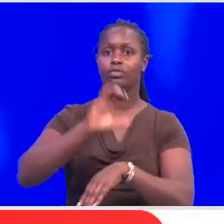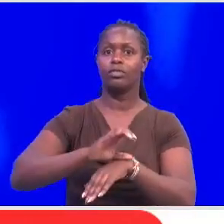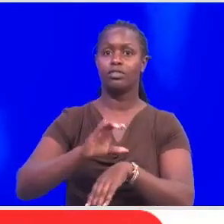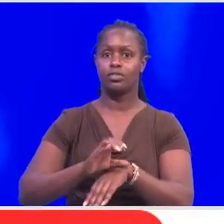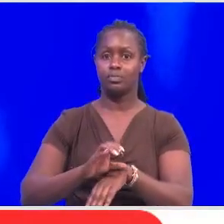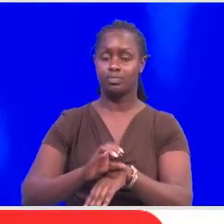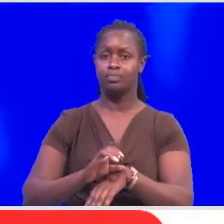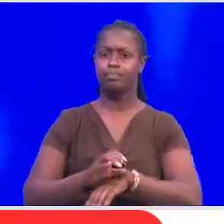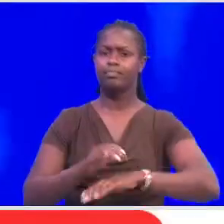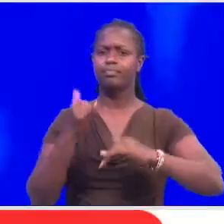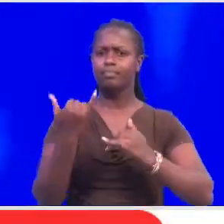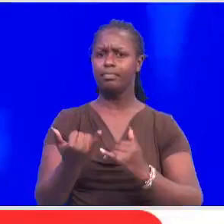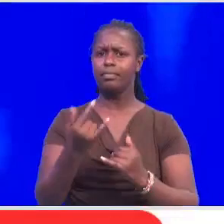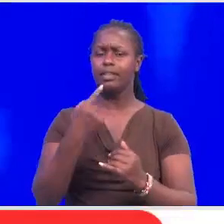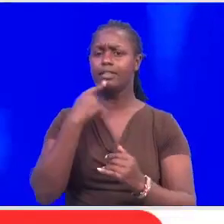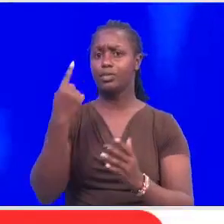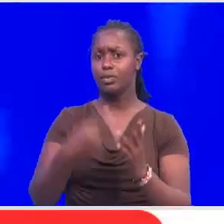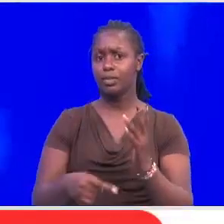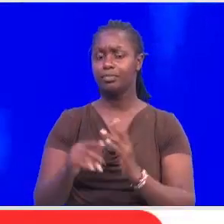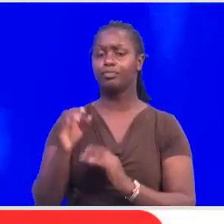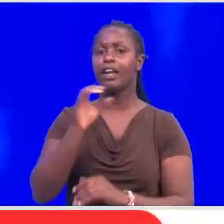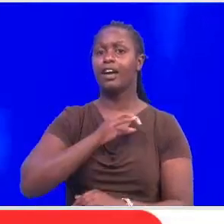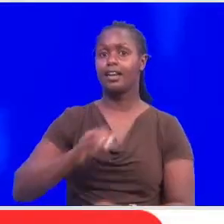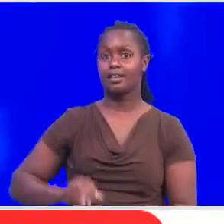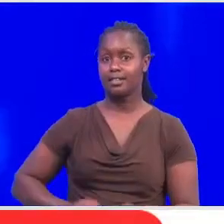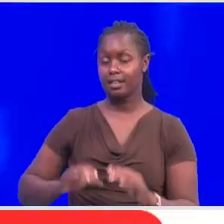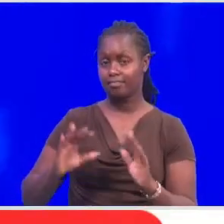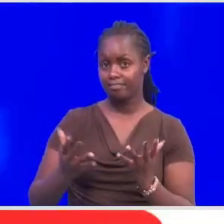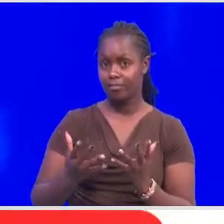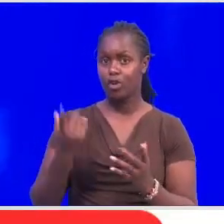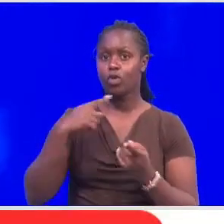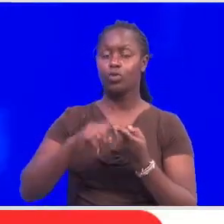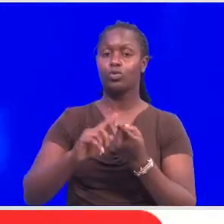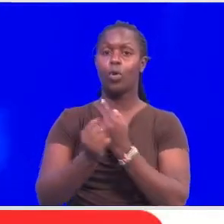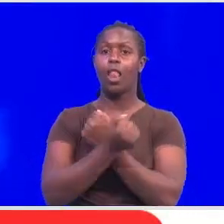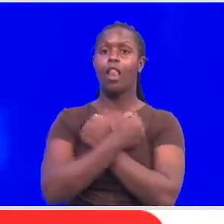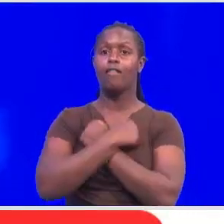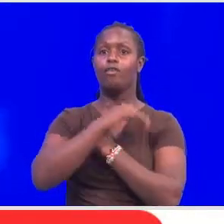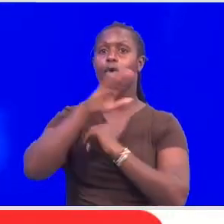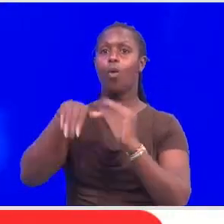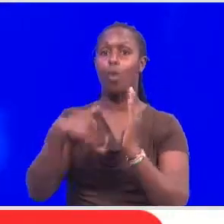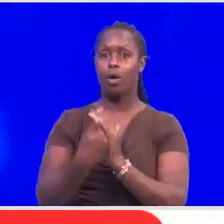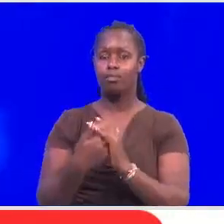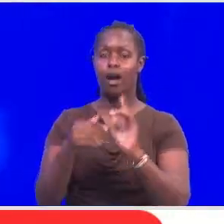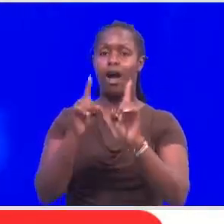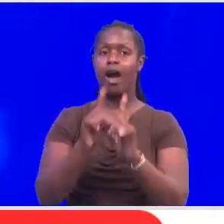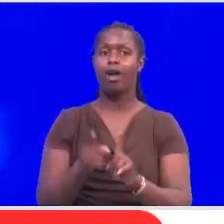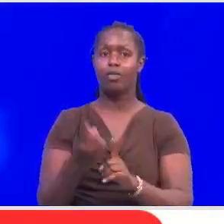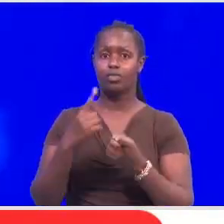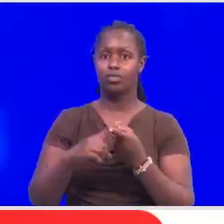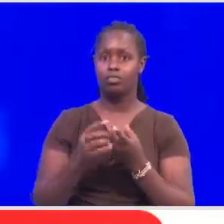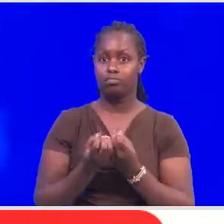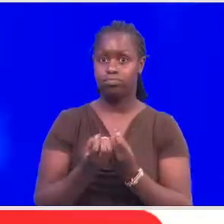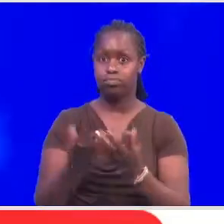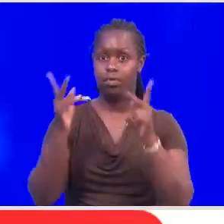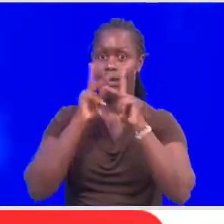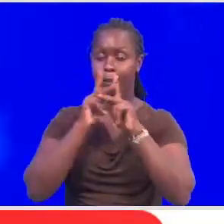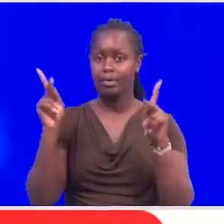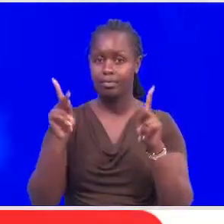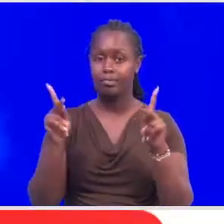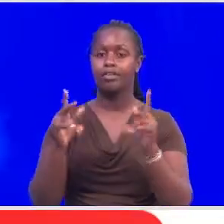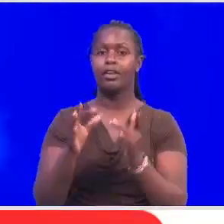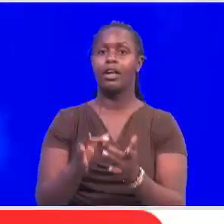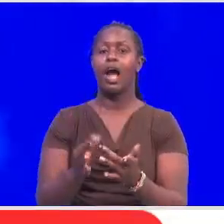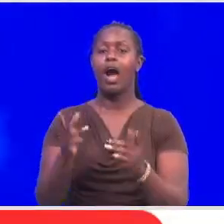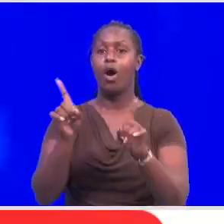His call extended to Christians worldwide, urging them to love all and spread peace, with a special mention of the conflict in